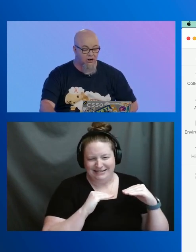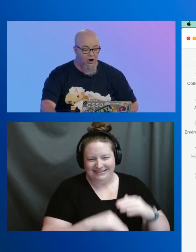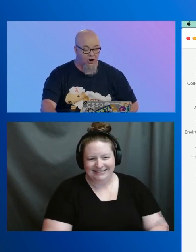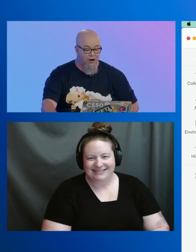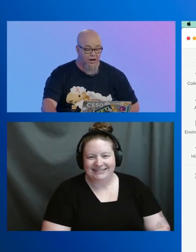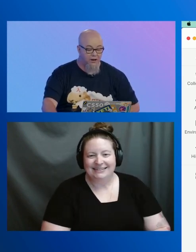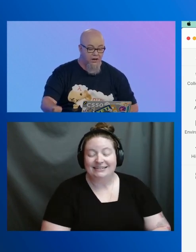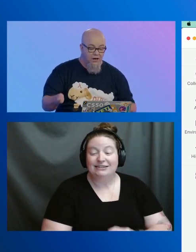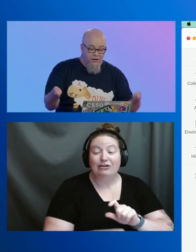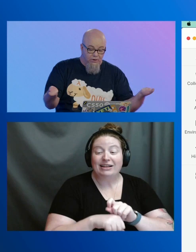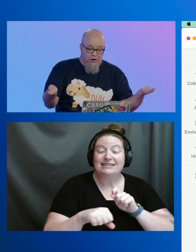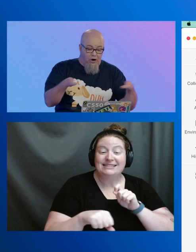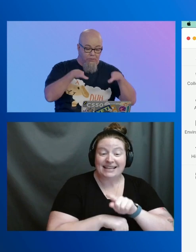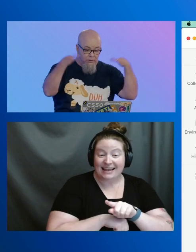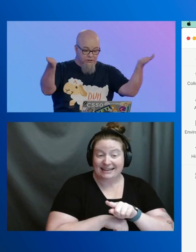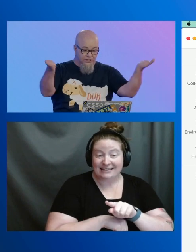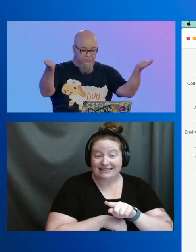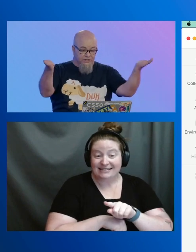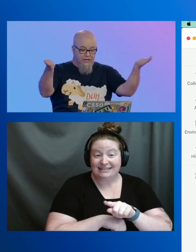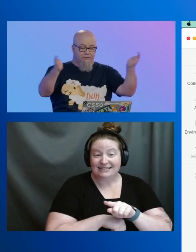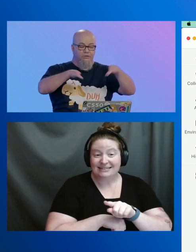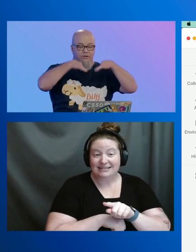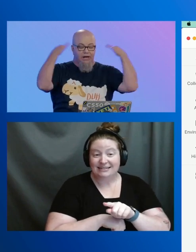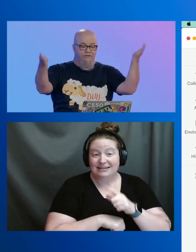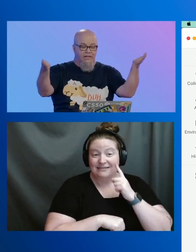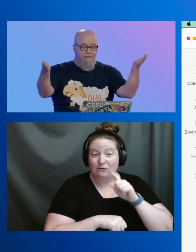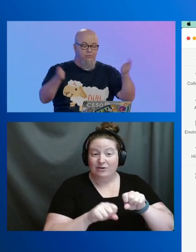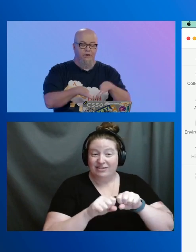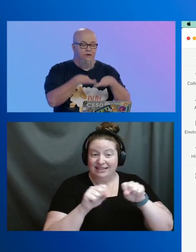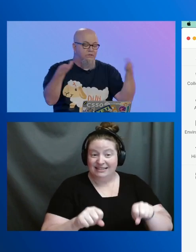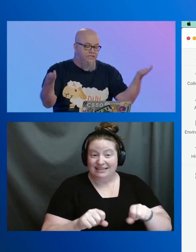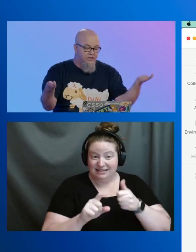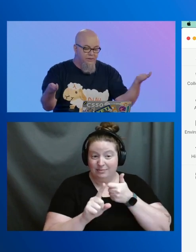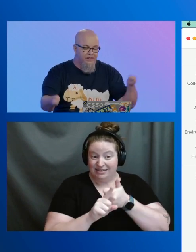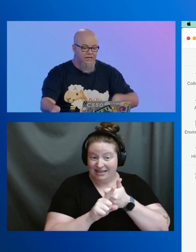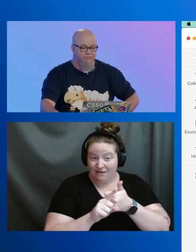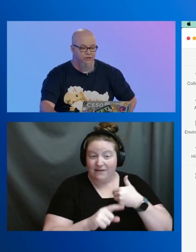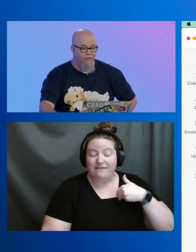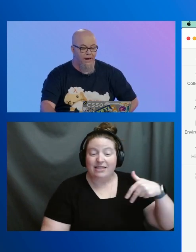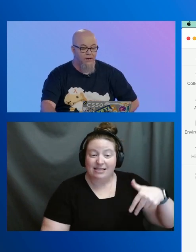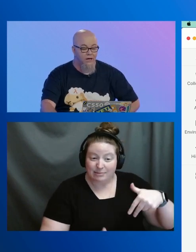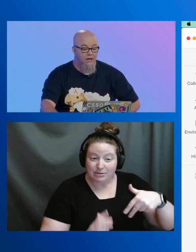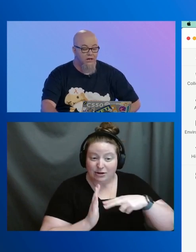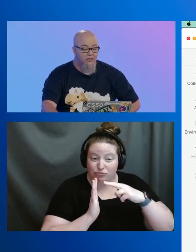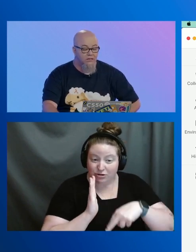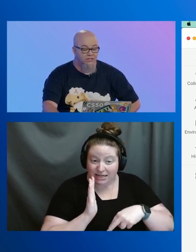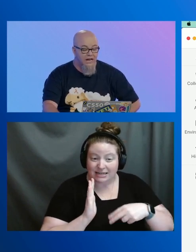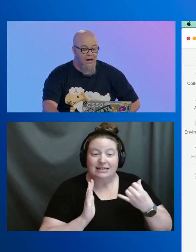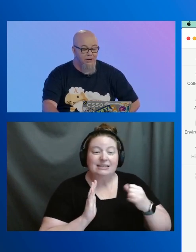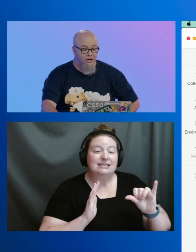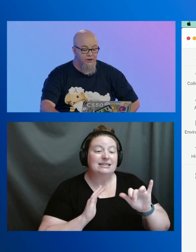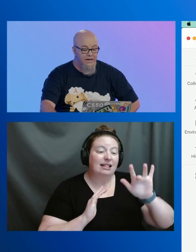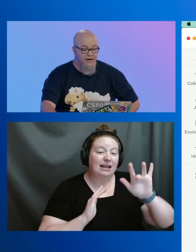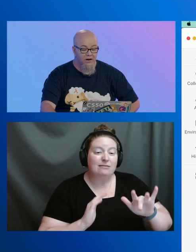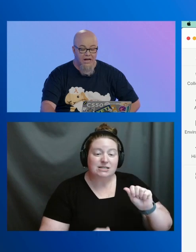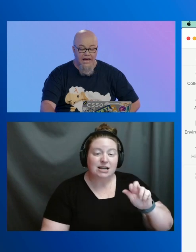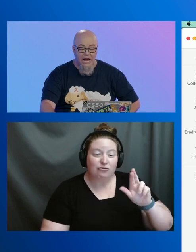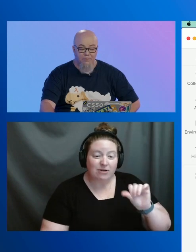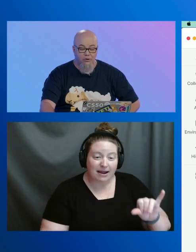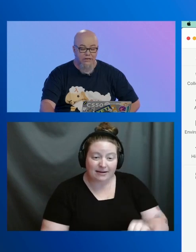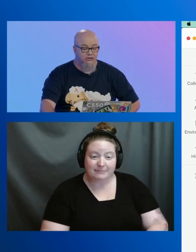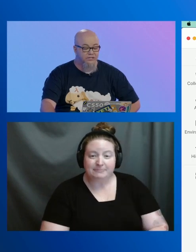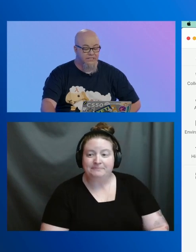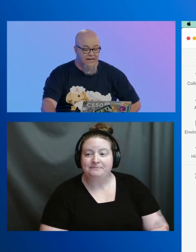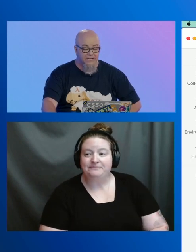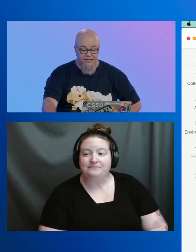against our system itself. So we're having the Lambda read. We still get back the empty array. So now I'm going to go in here, and